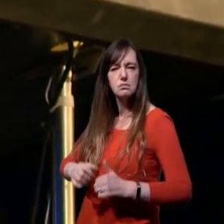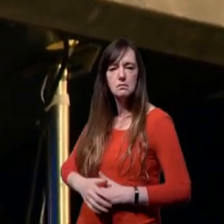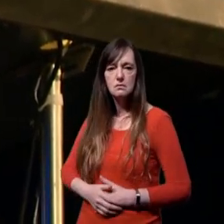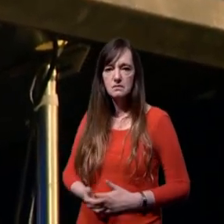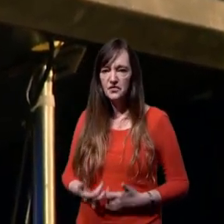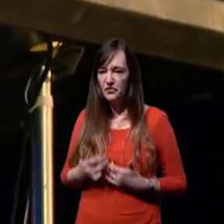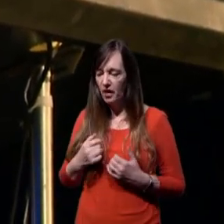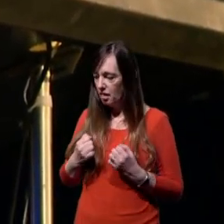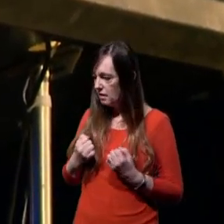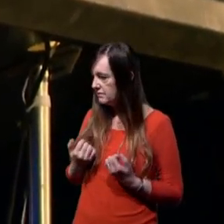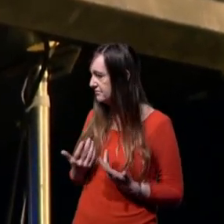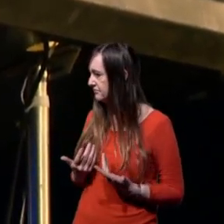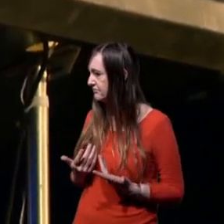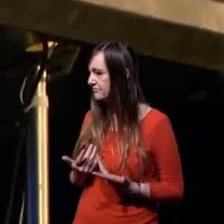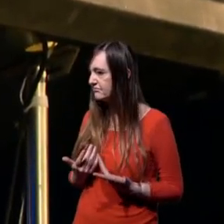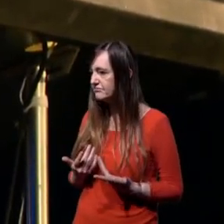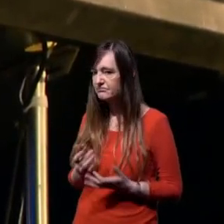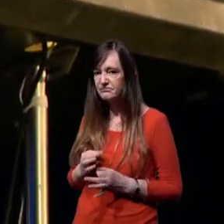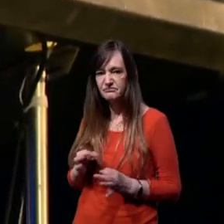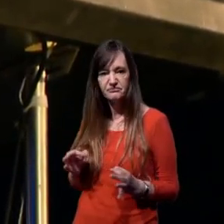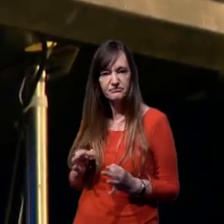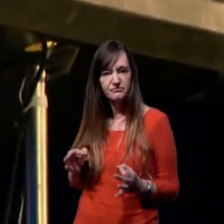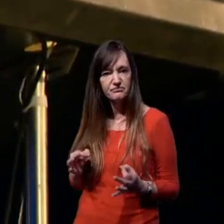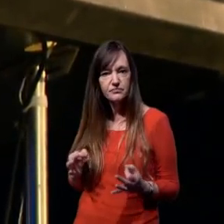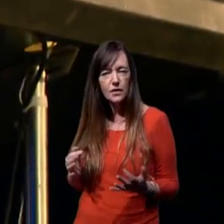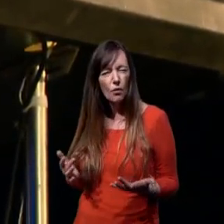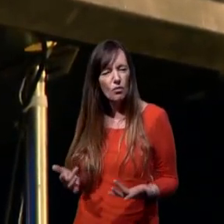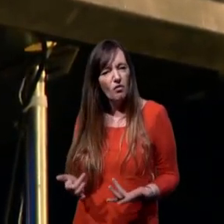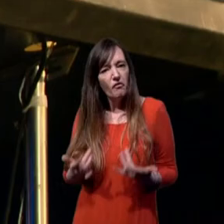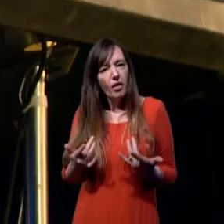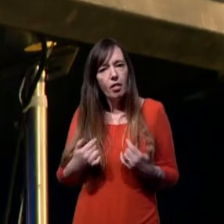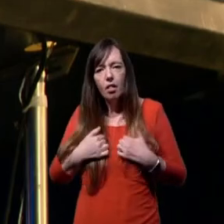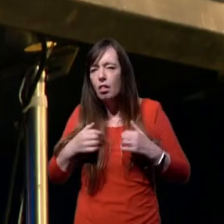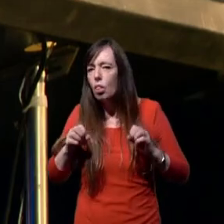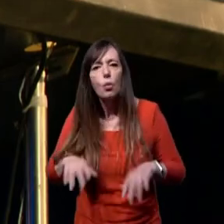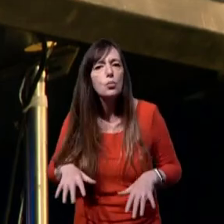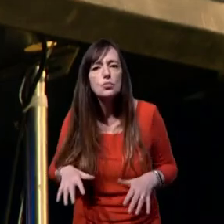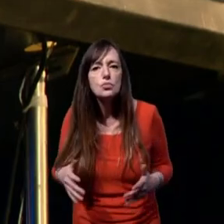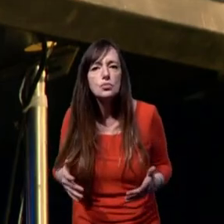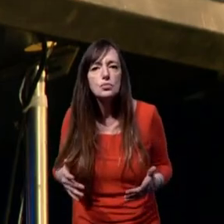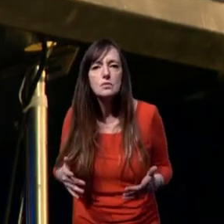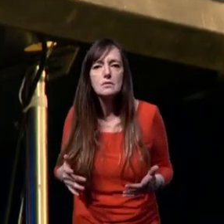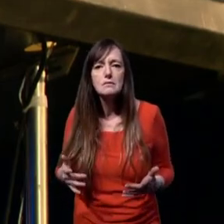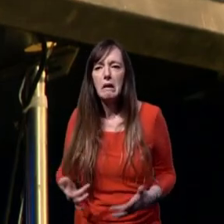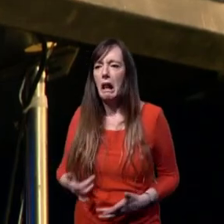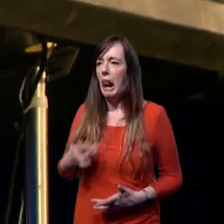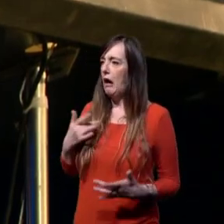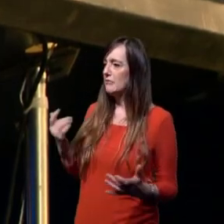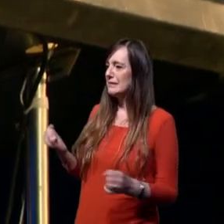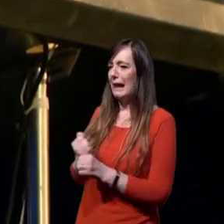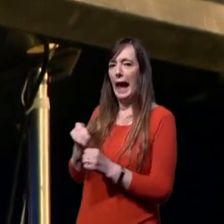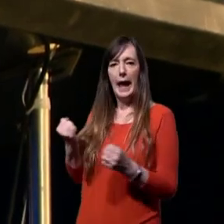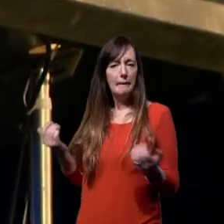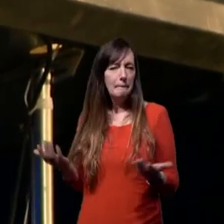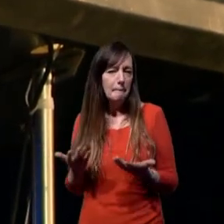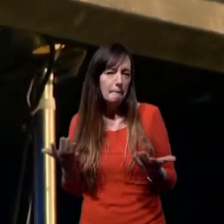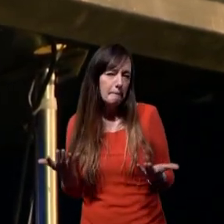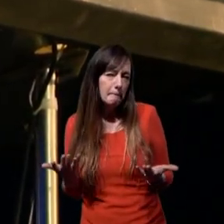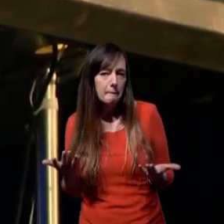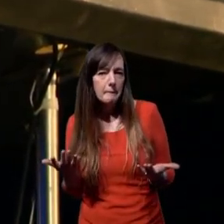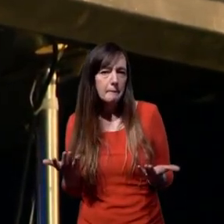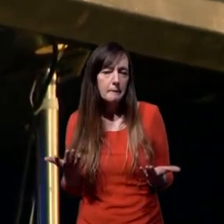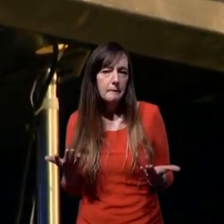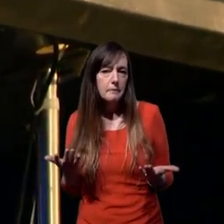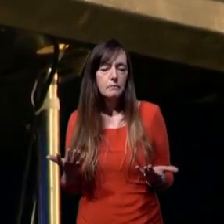many answers, but do you ever feel like perhaps you're losing out on the game of life? Well,